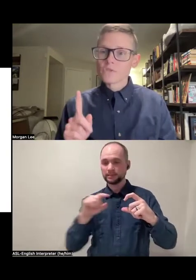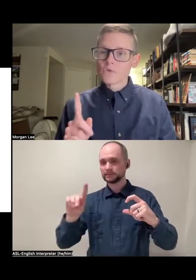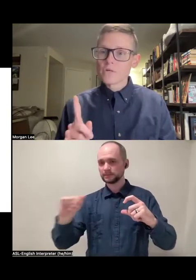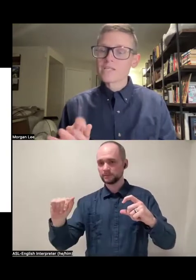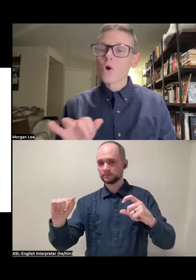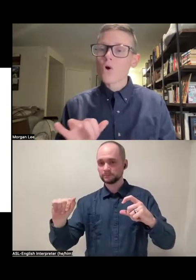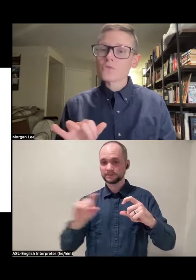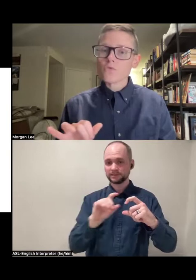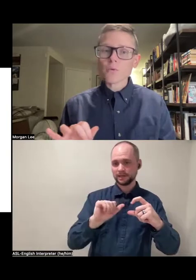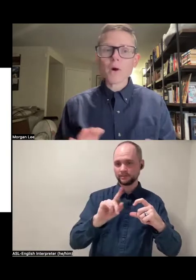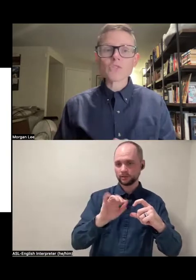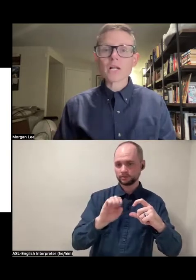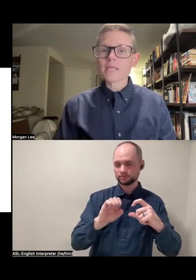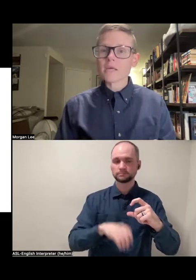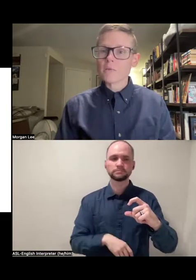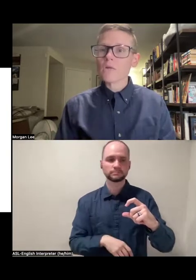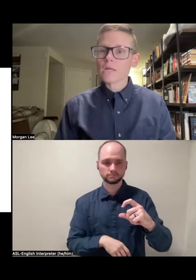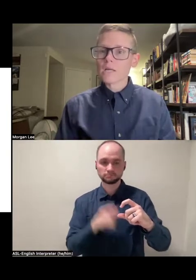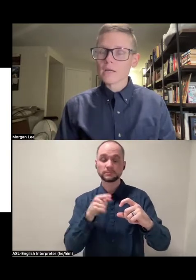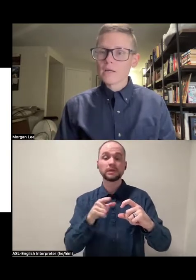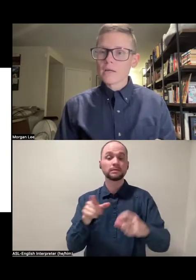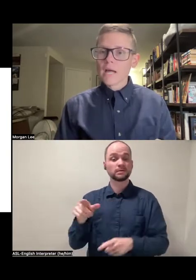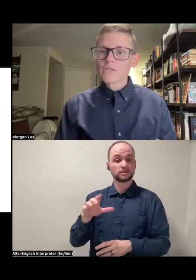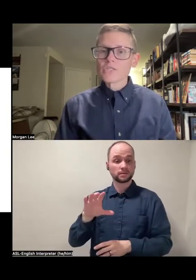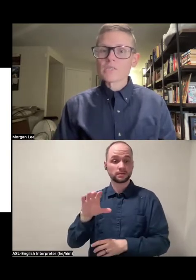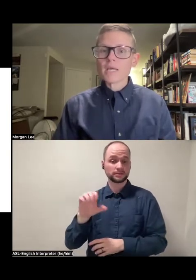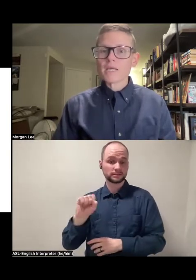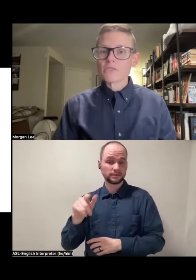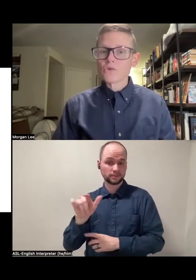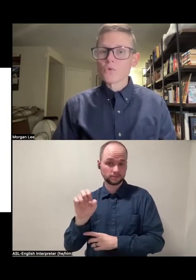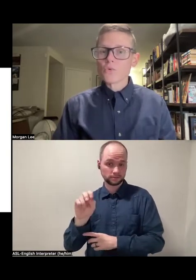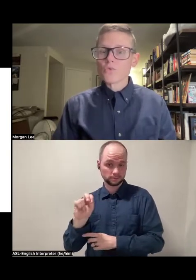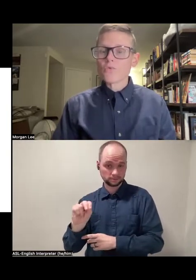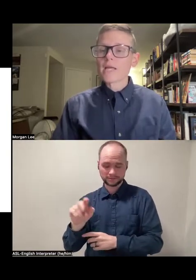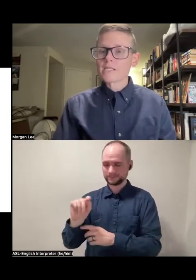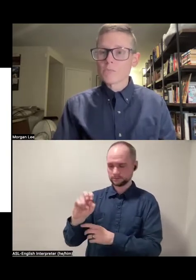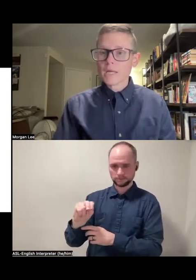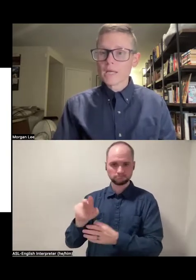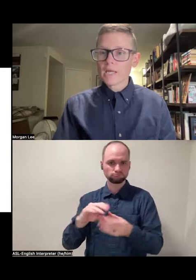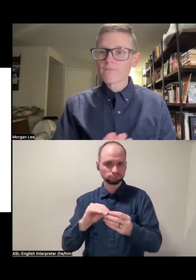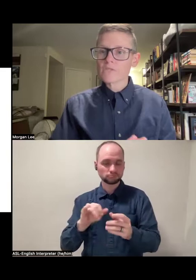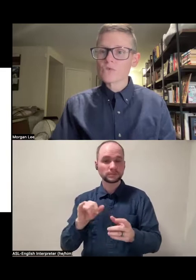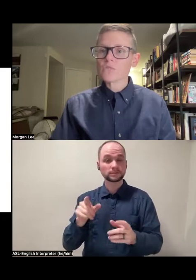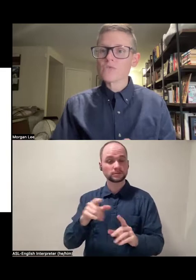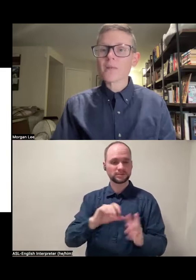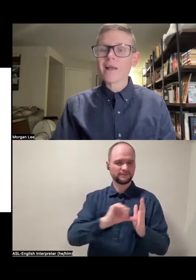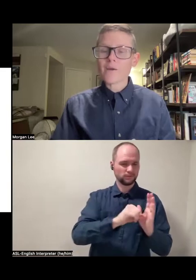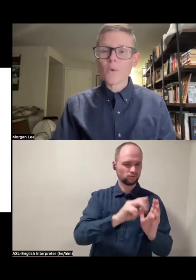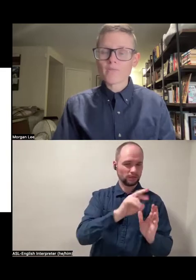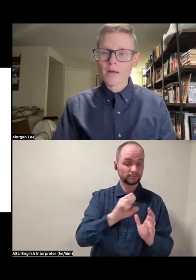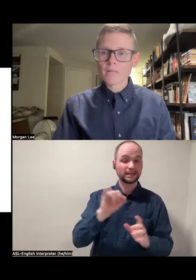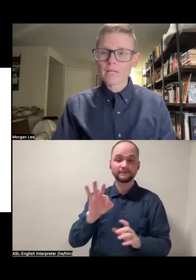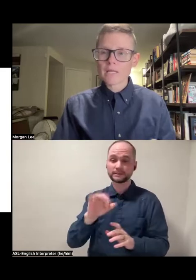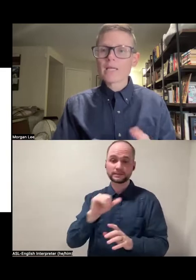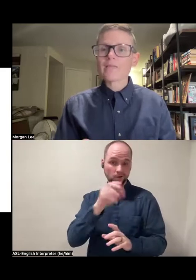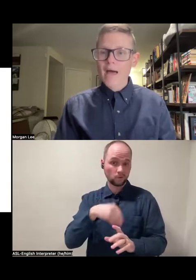what she's saying is that if a deaf student is also from a marginalized community, and she's speaking to race being key. If the student is from a